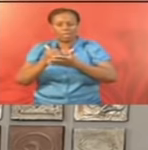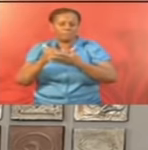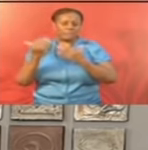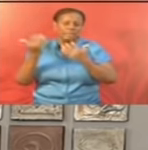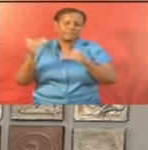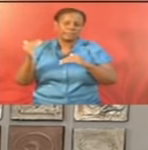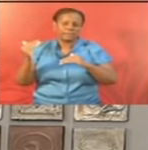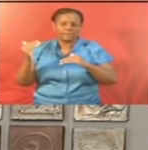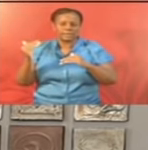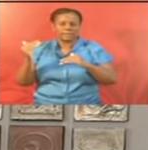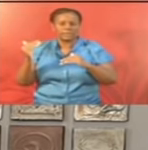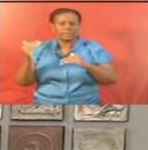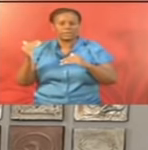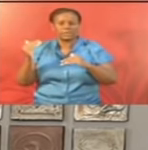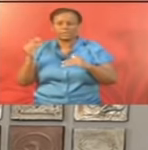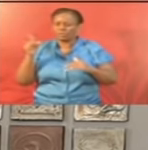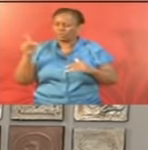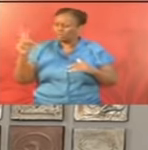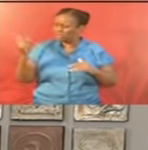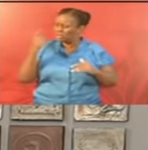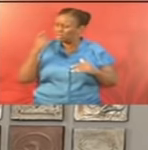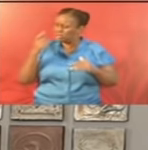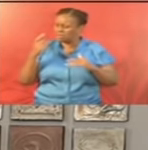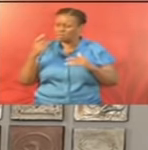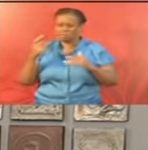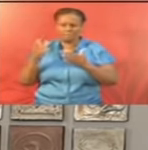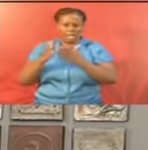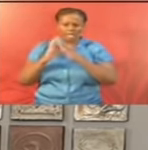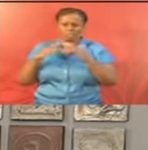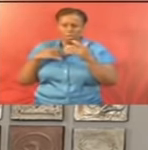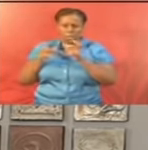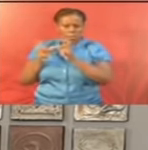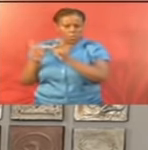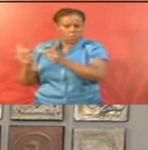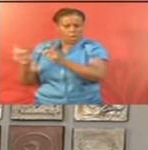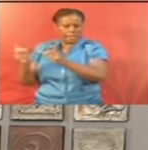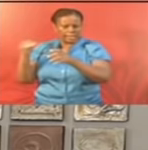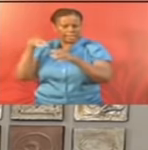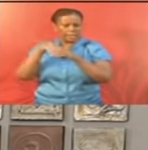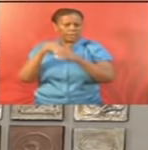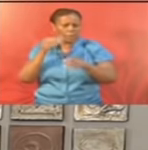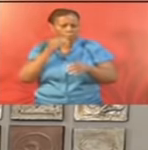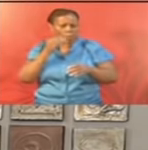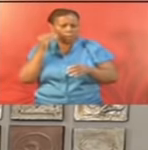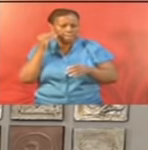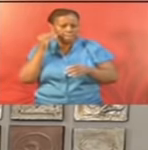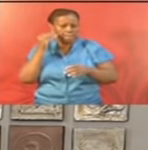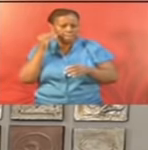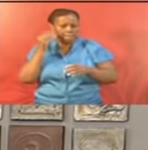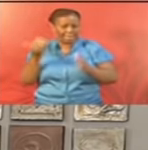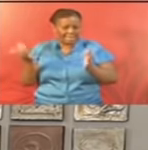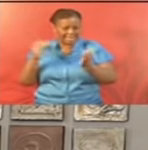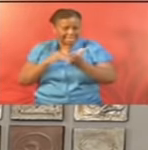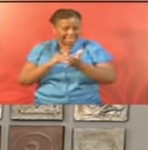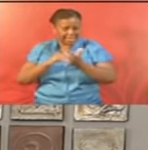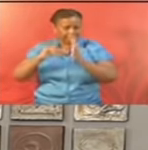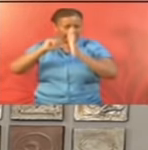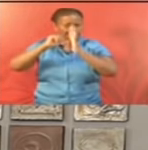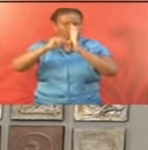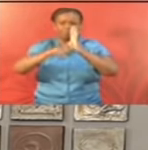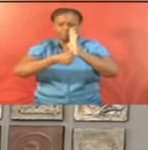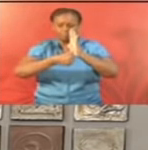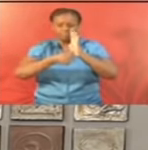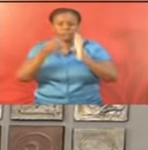about quarantine and onward transmission in homes, this is a good opportunity to re-emphasize that the home quarantine and